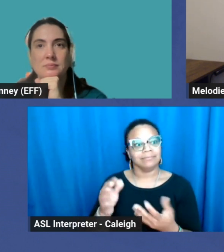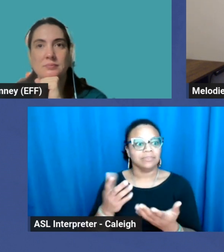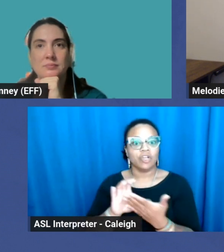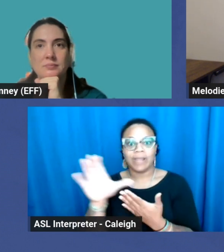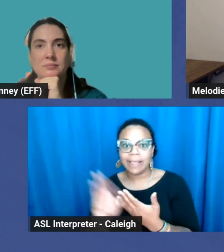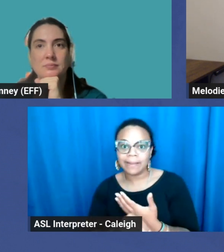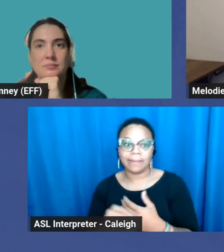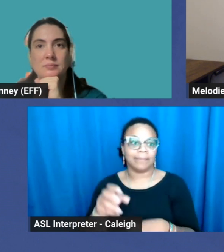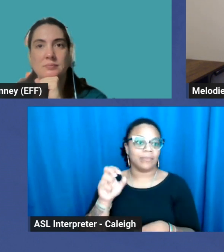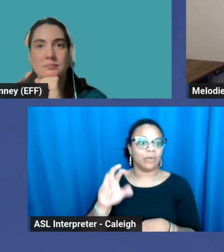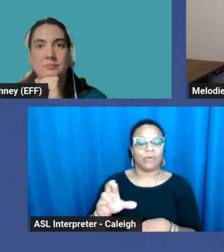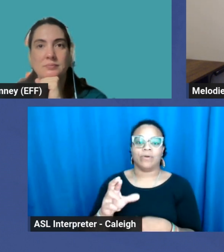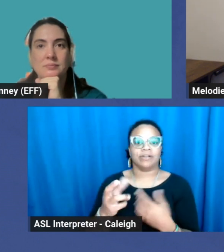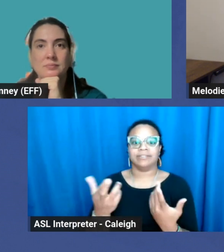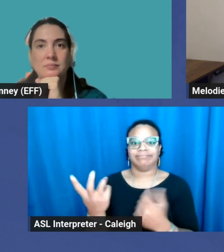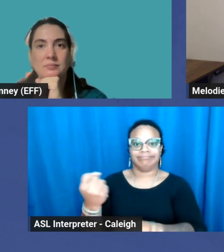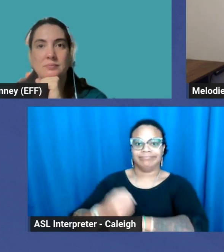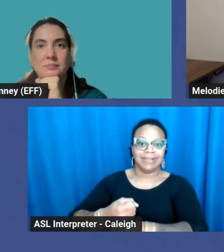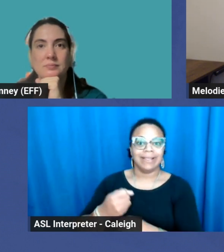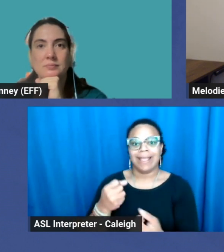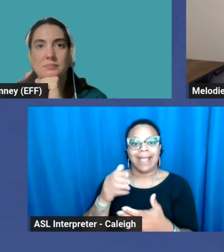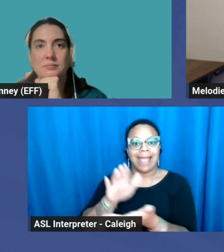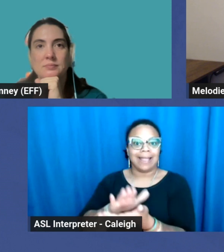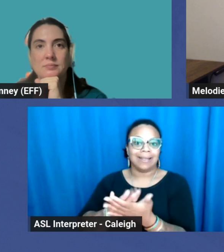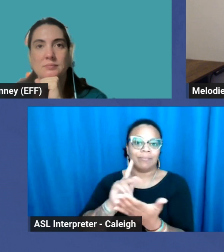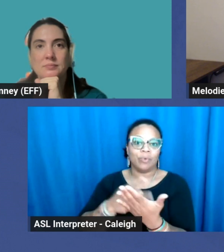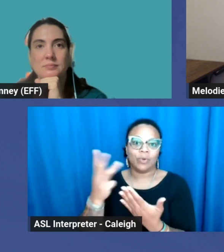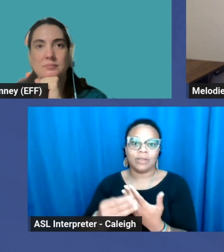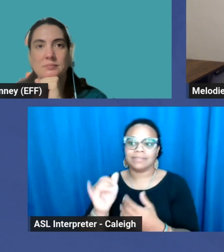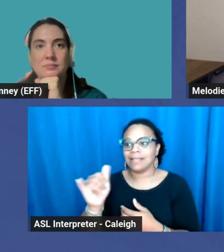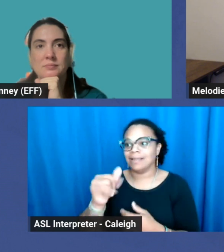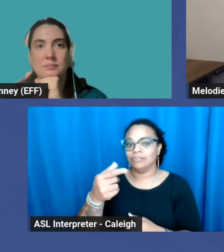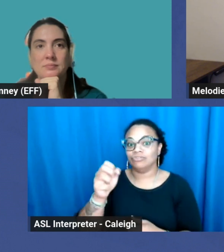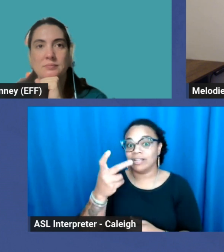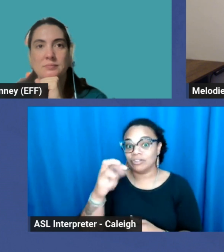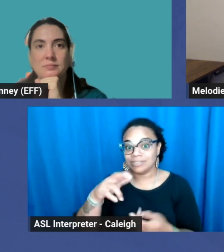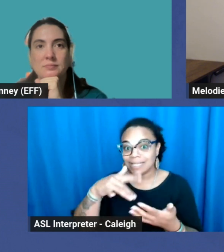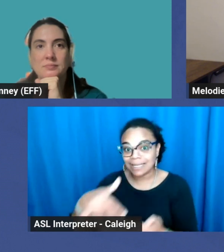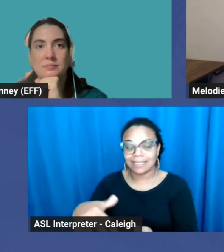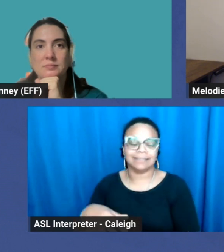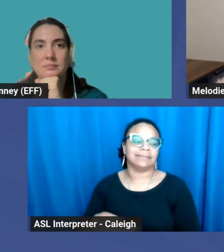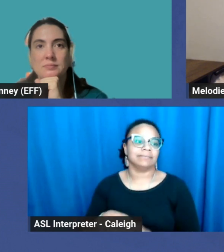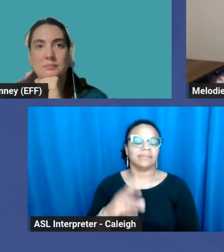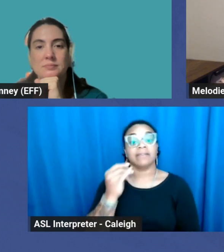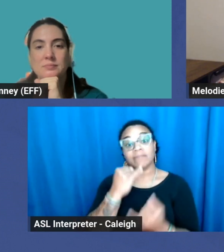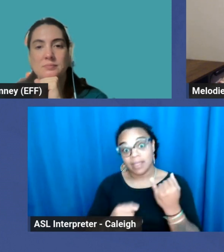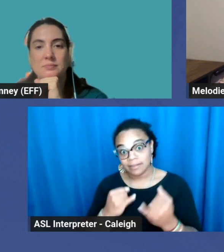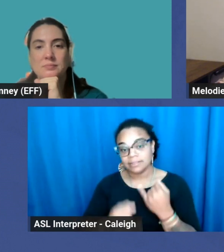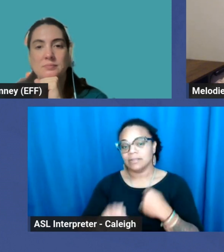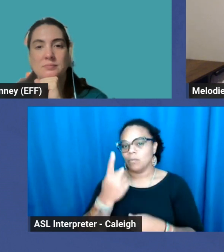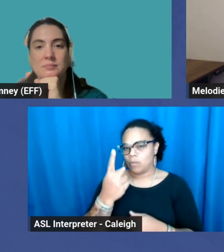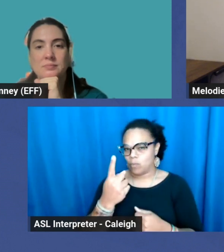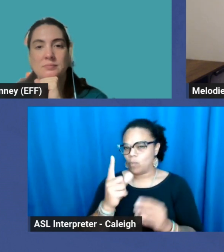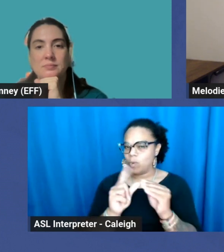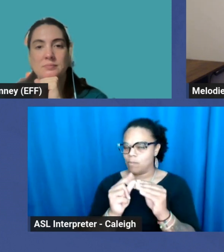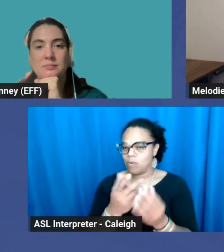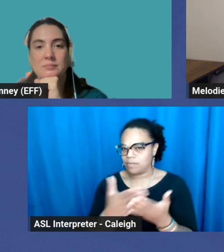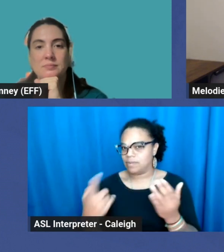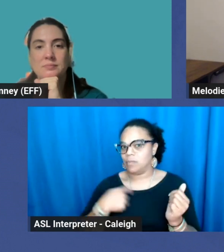shuttering academic programs like gender studies. And then finally, I'll just mention briefly one other thing we noticed